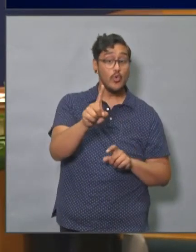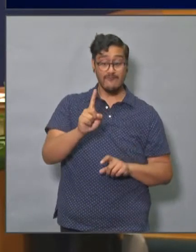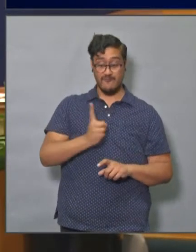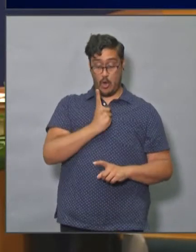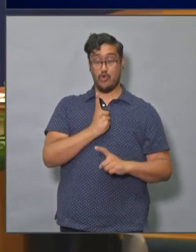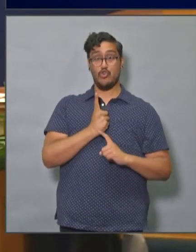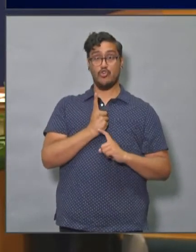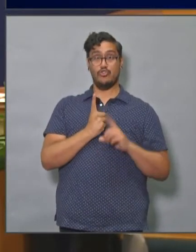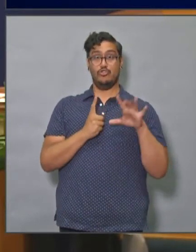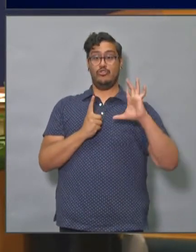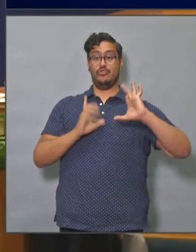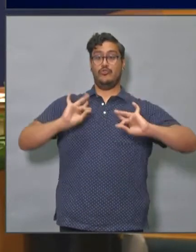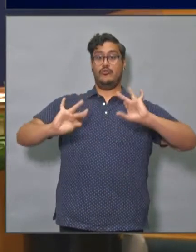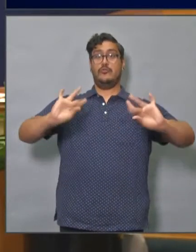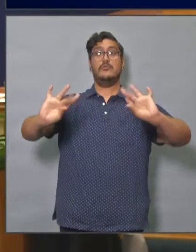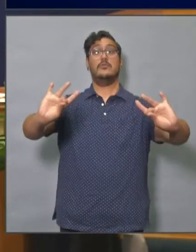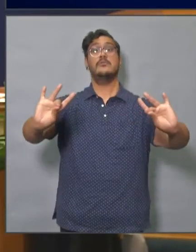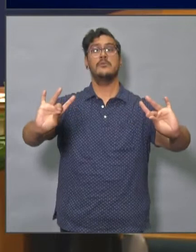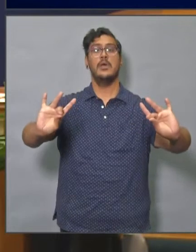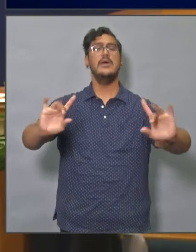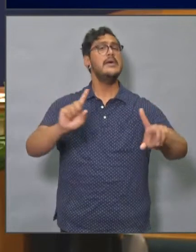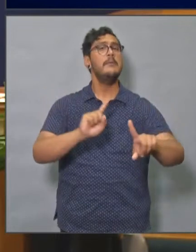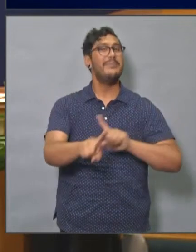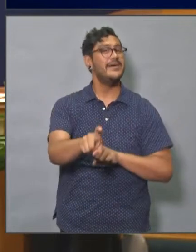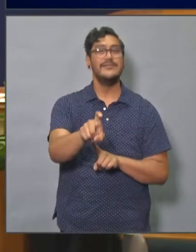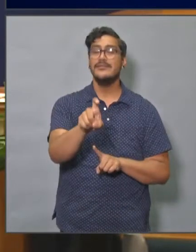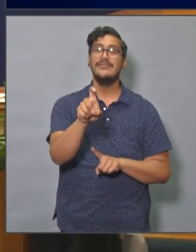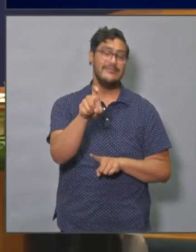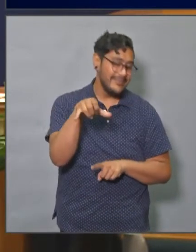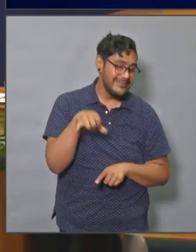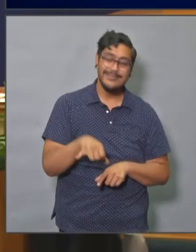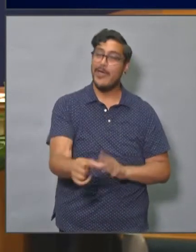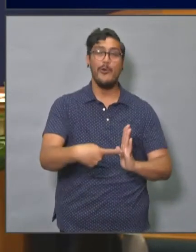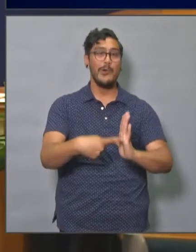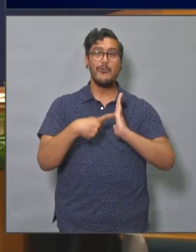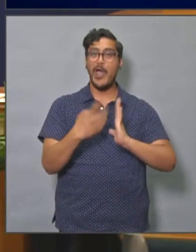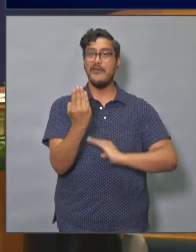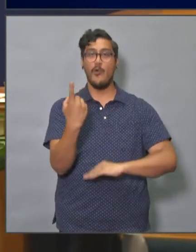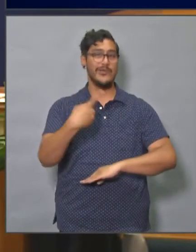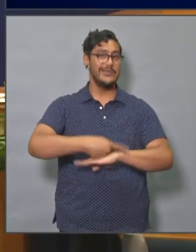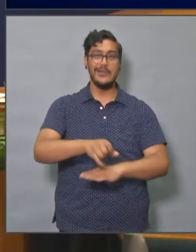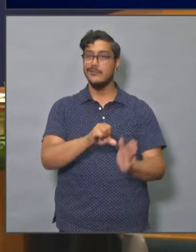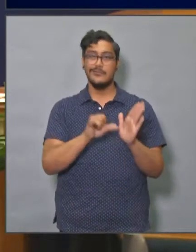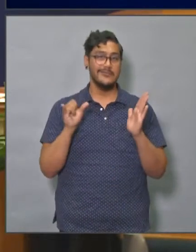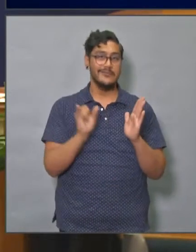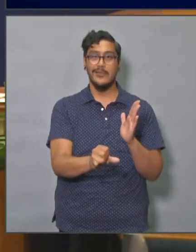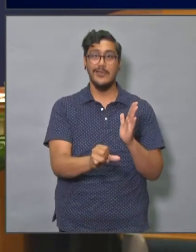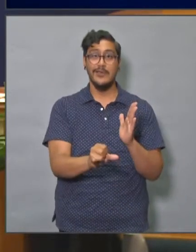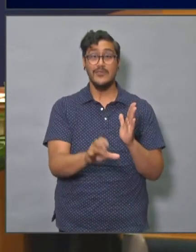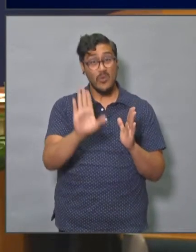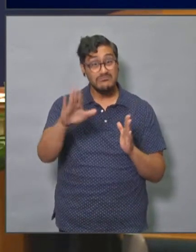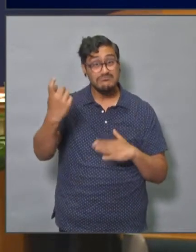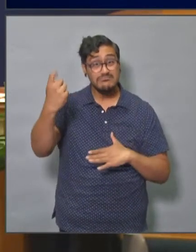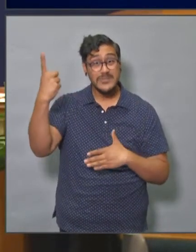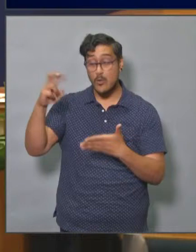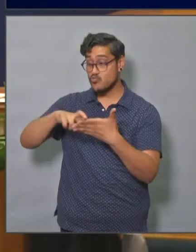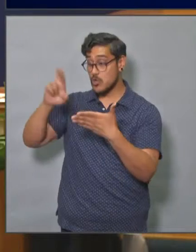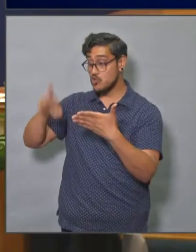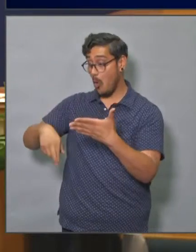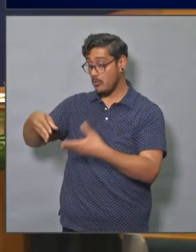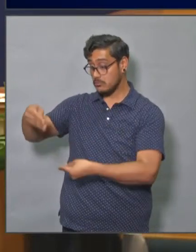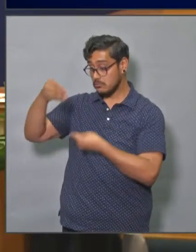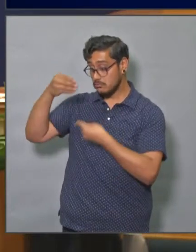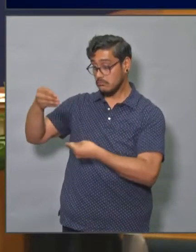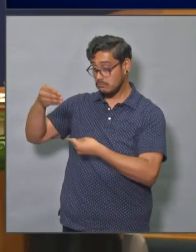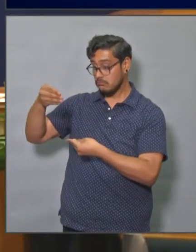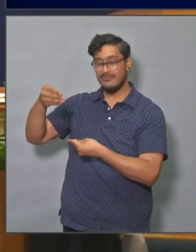transmission, you still need to quarantine for the full 14 days. So the result of your test doesn't actually make a difference in